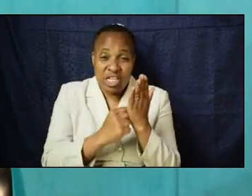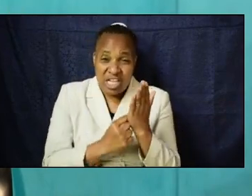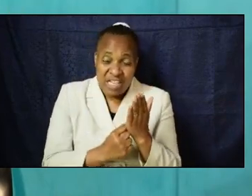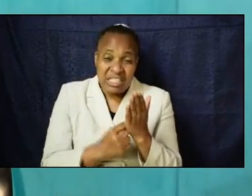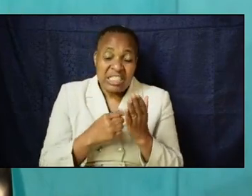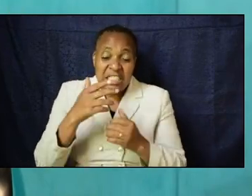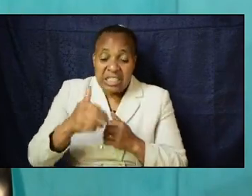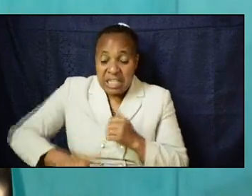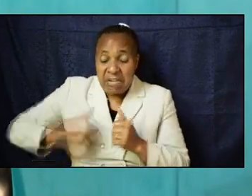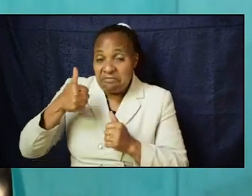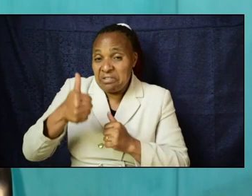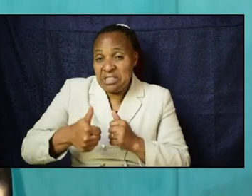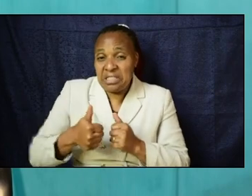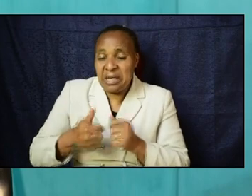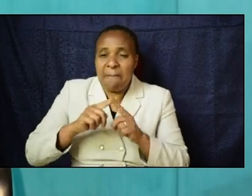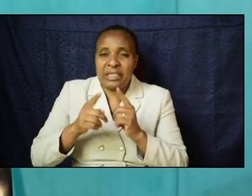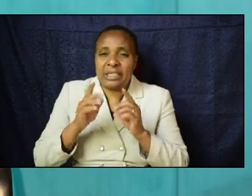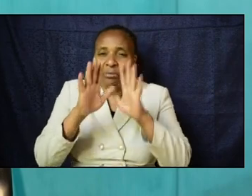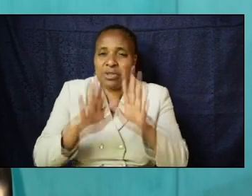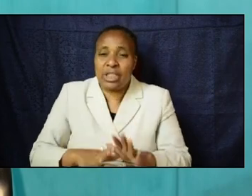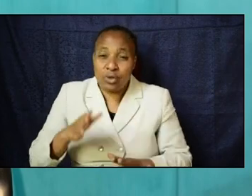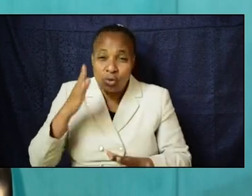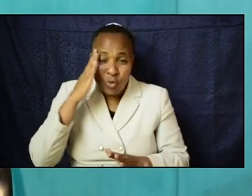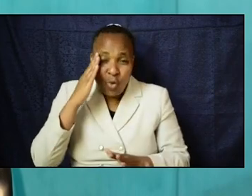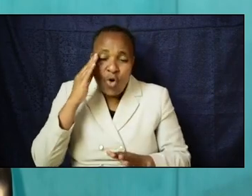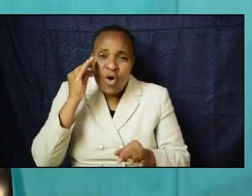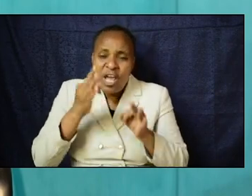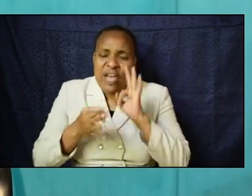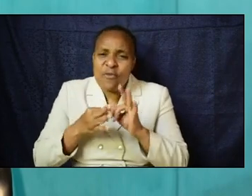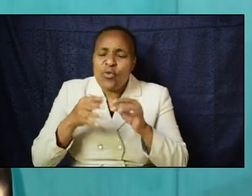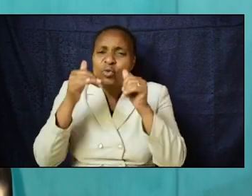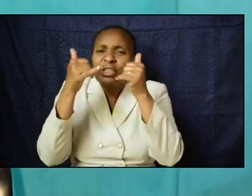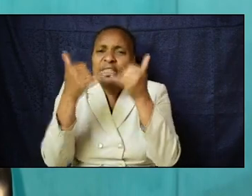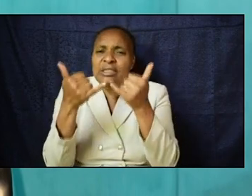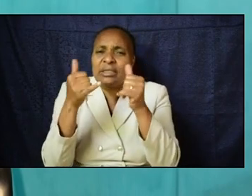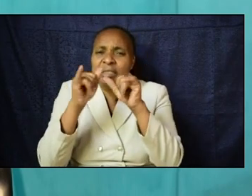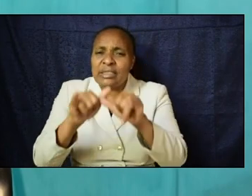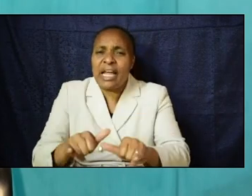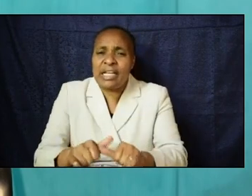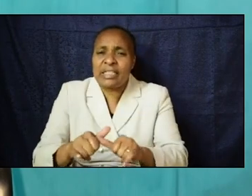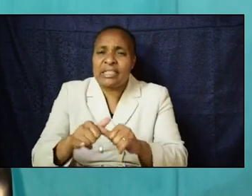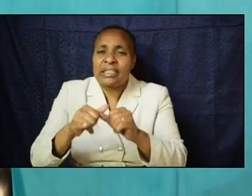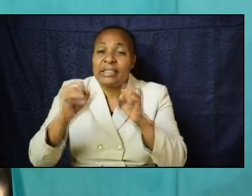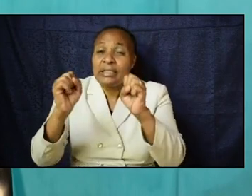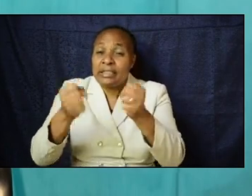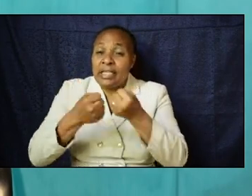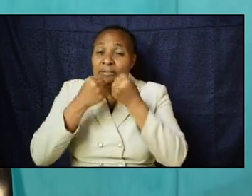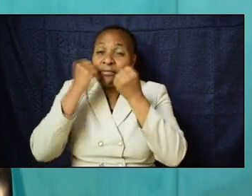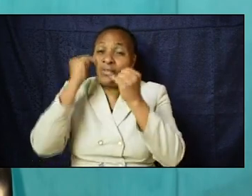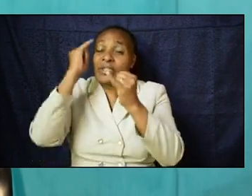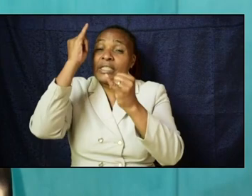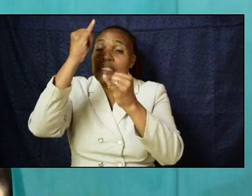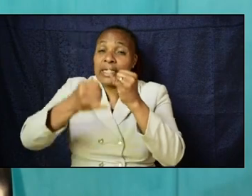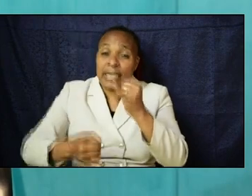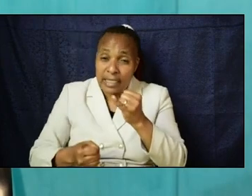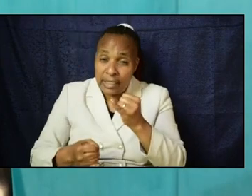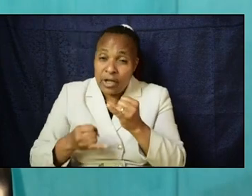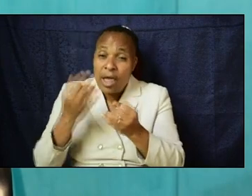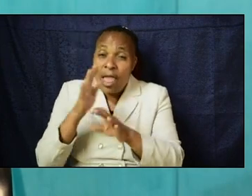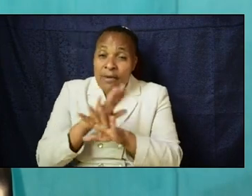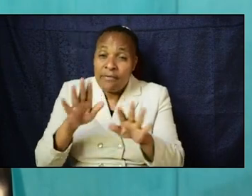course. But it is important to know that if you stay faithful and to God for everything that you do, and you